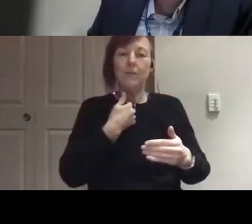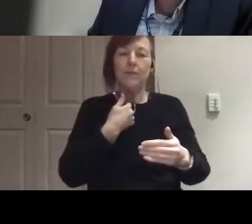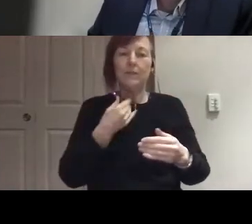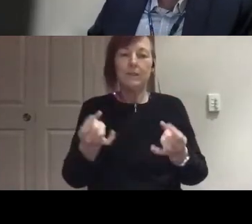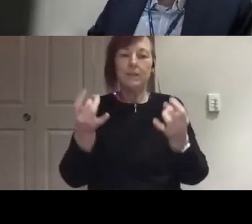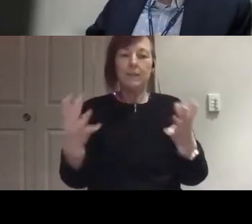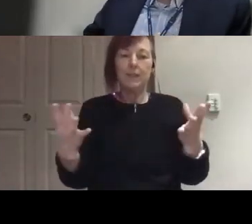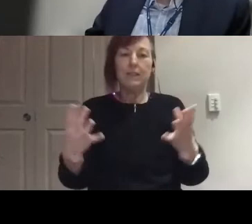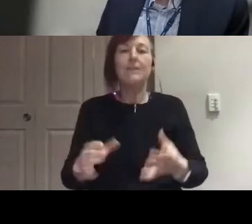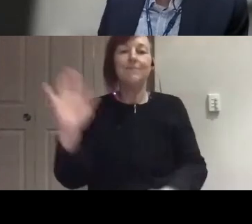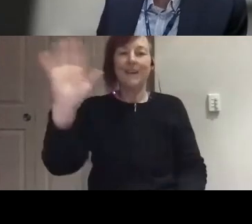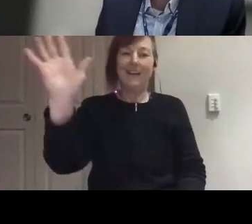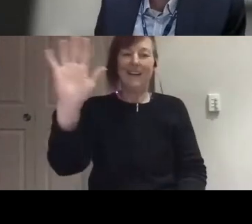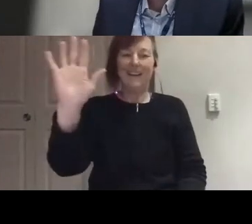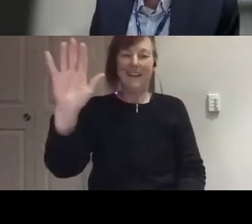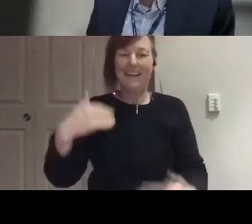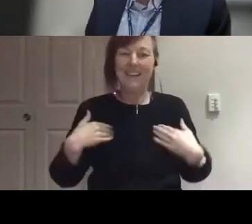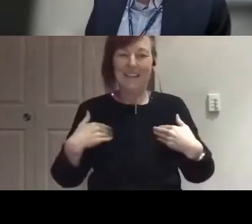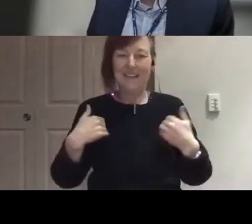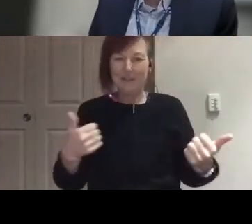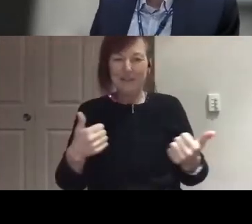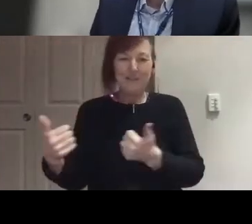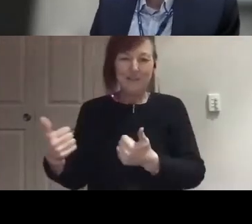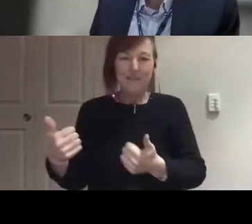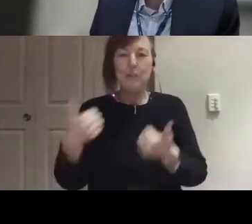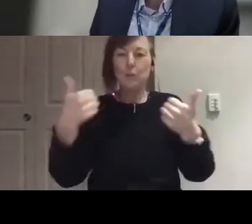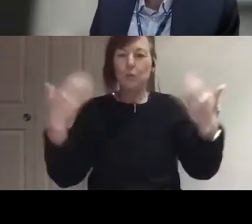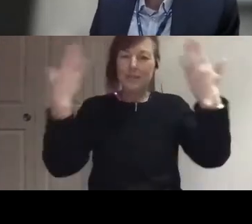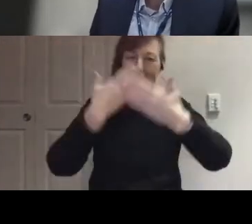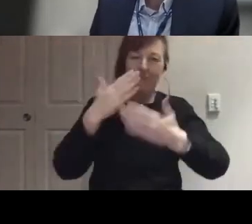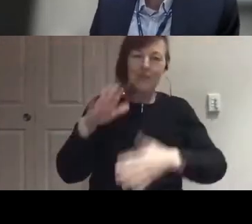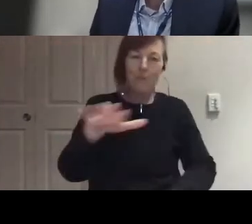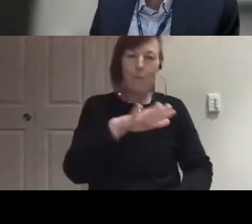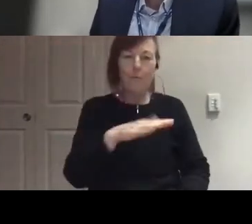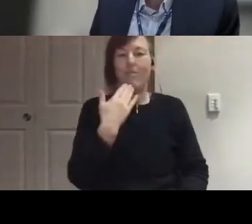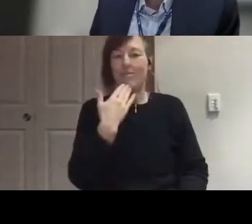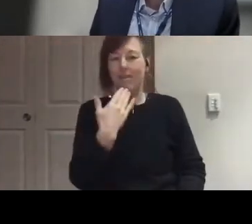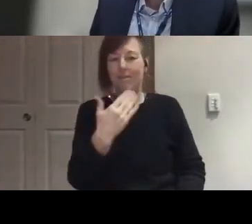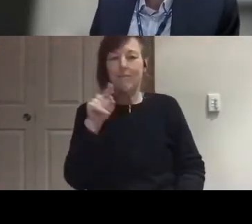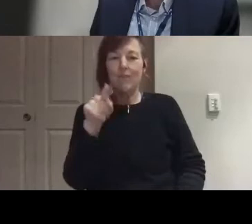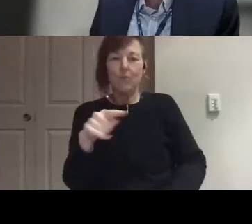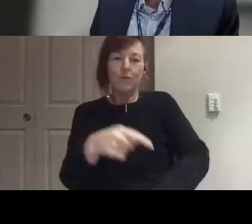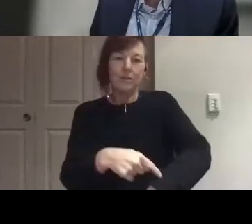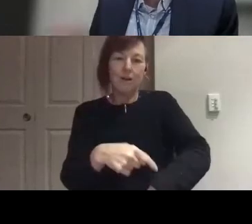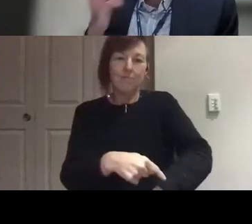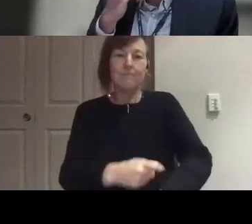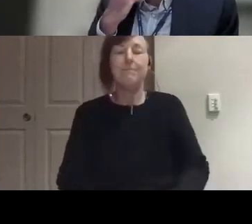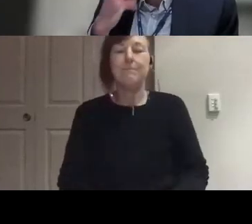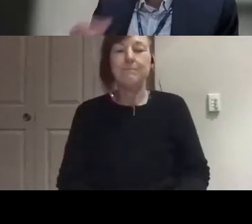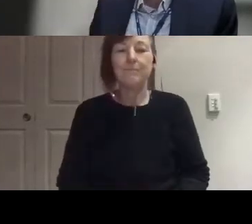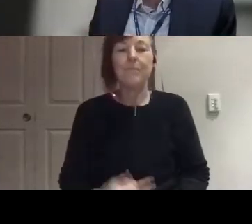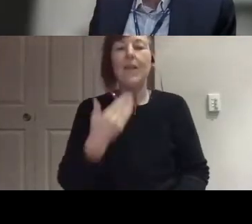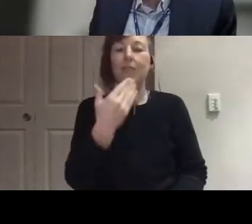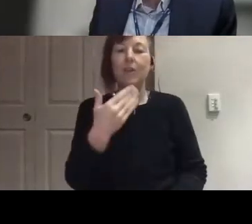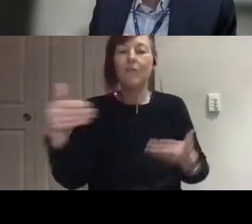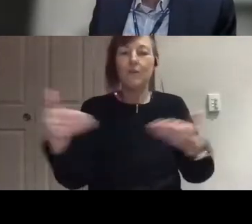There we go. Hello, thank you very much. And good evening, everybody, and thanks for your time. And thanks, Matt, for that introduction. So I'm Professor Paul